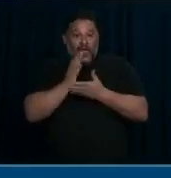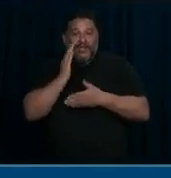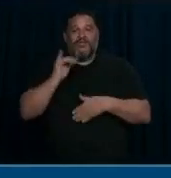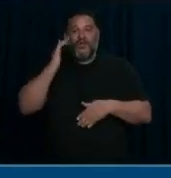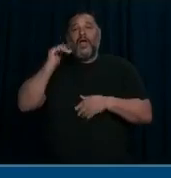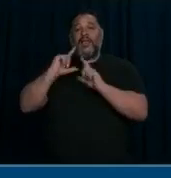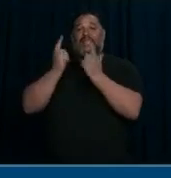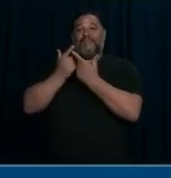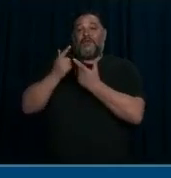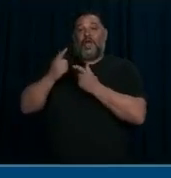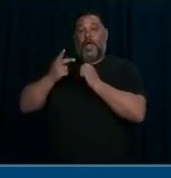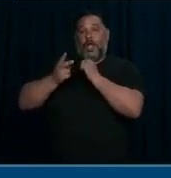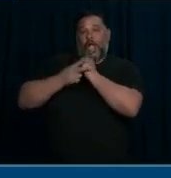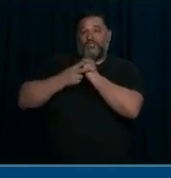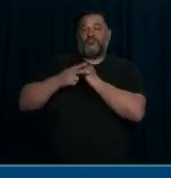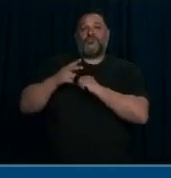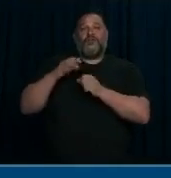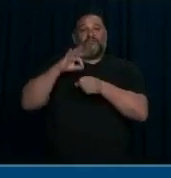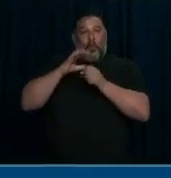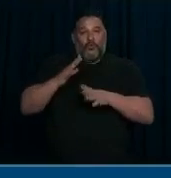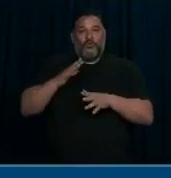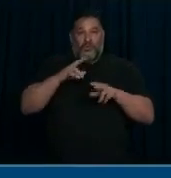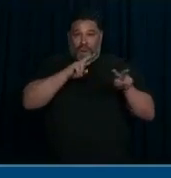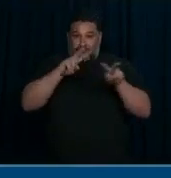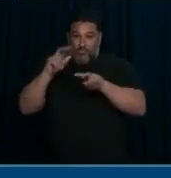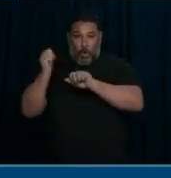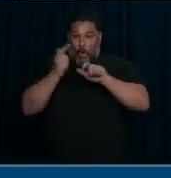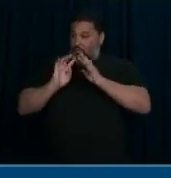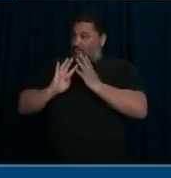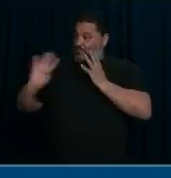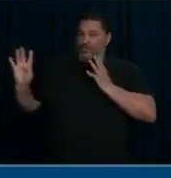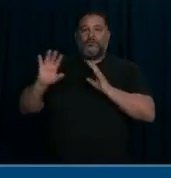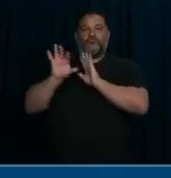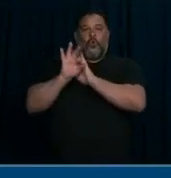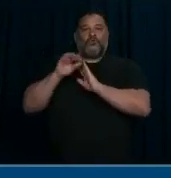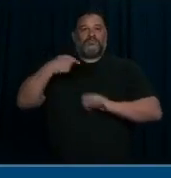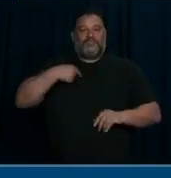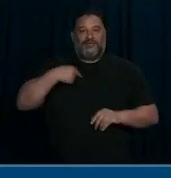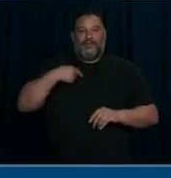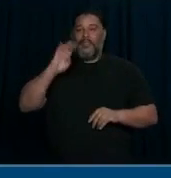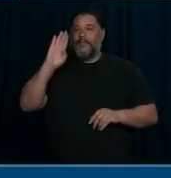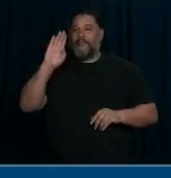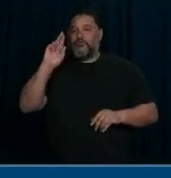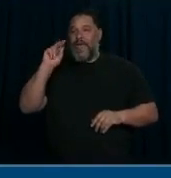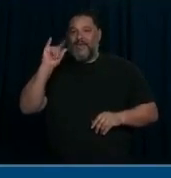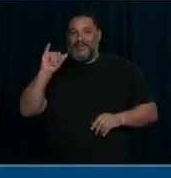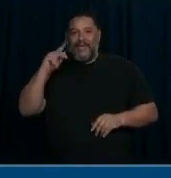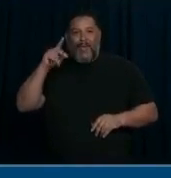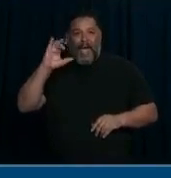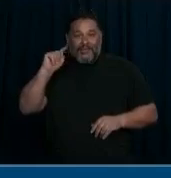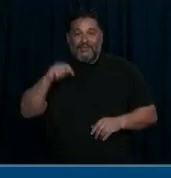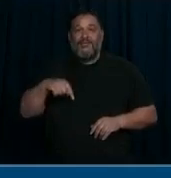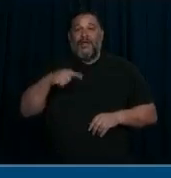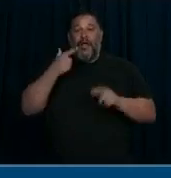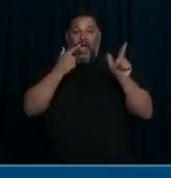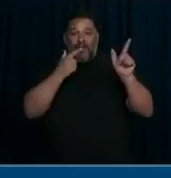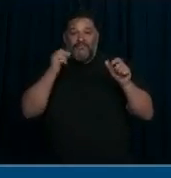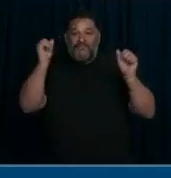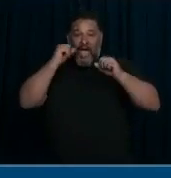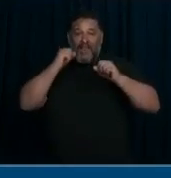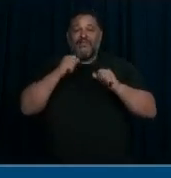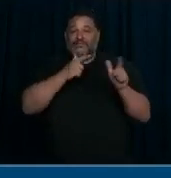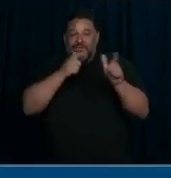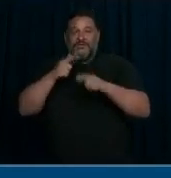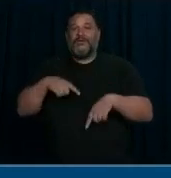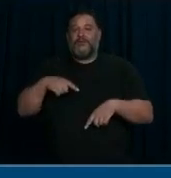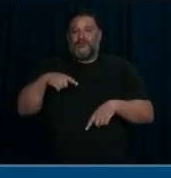Conservation Voters looked at everybody here and chose to support me. The Brady PAC against gun violence looked at all of us and said there's one candidate who